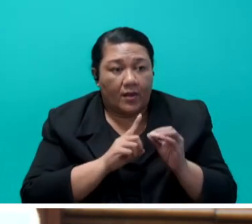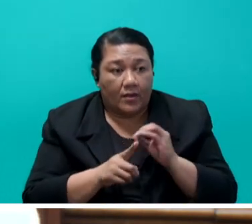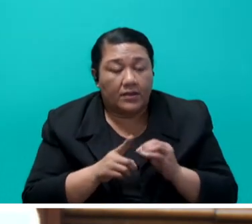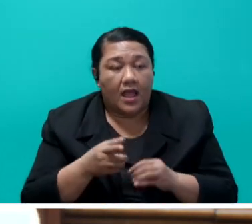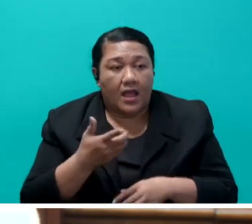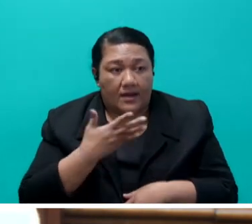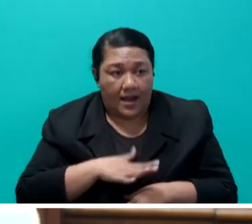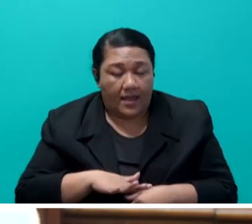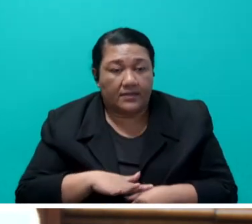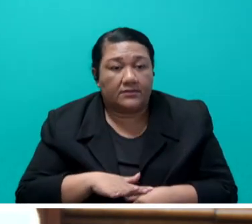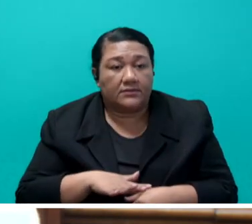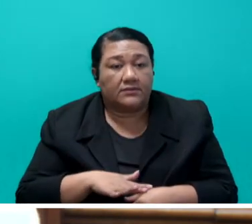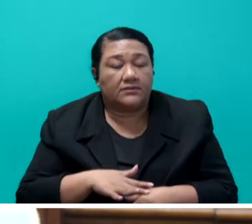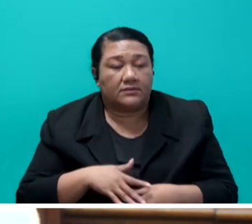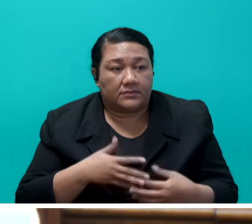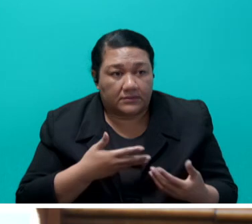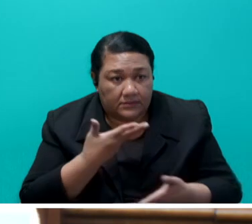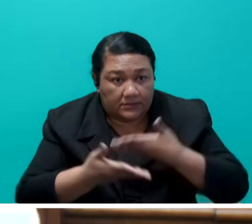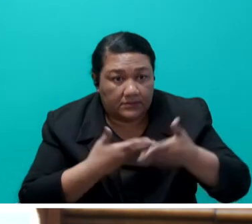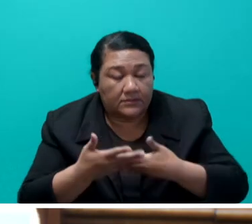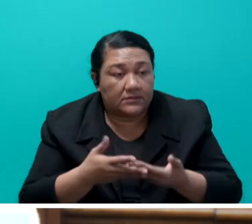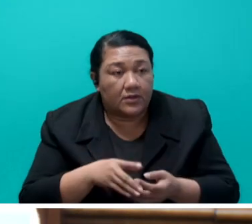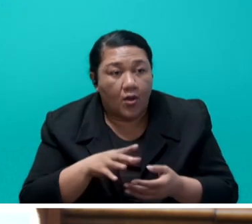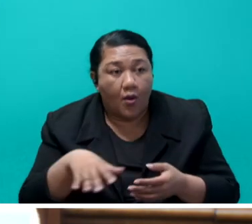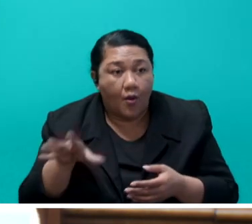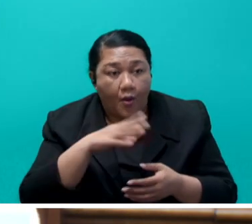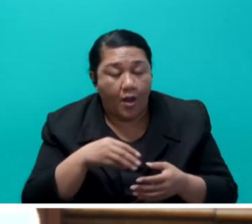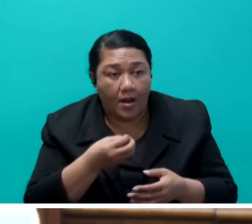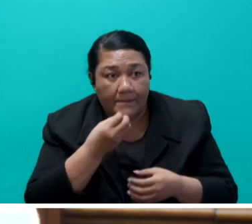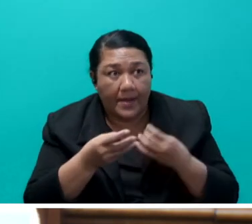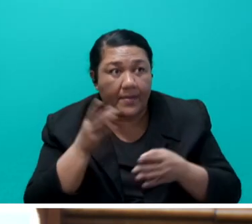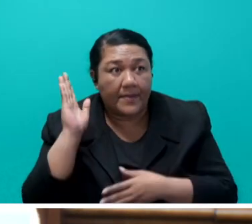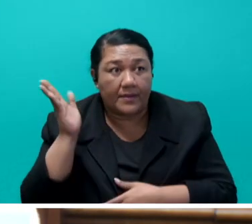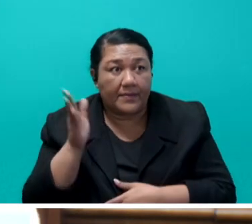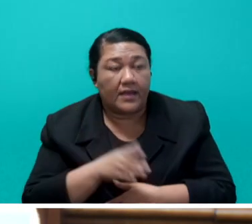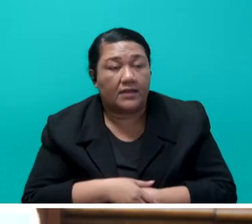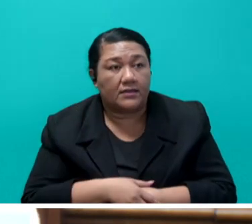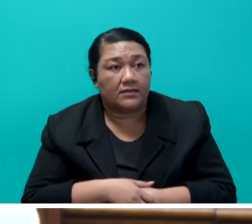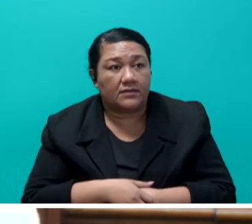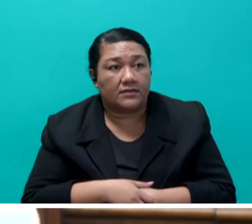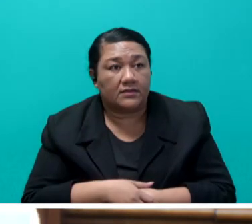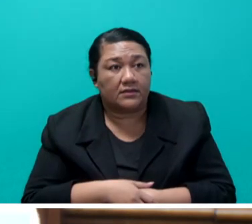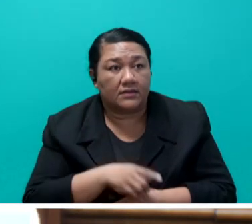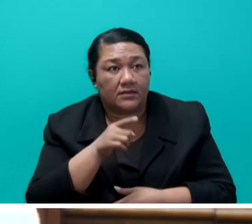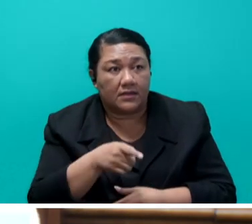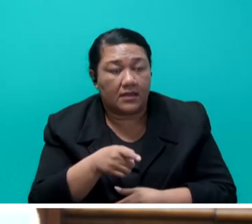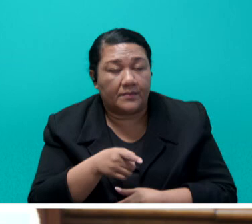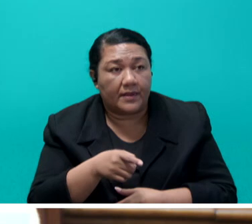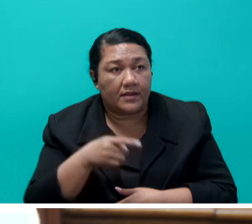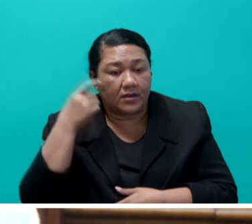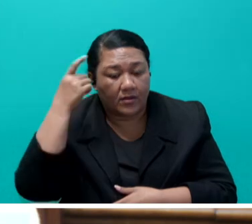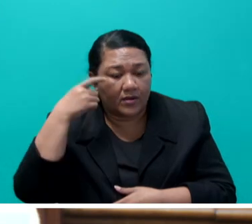statement, quite a lot of it still to come, based on the concerns that have been raised by the